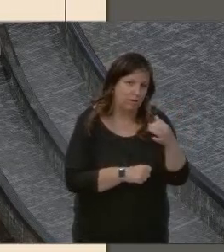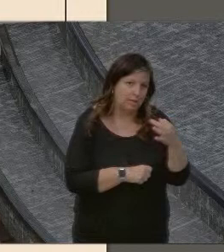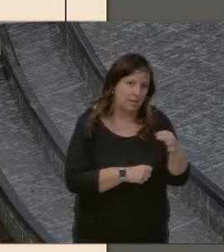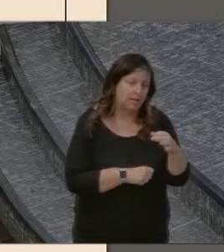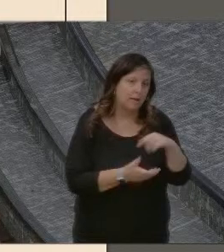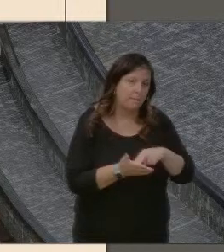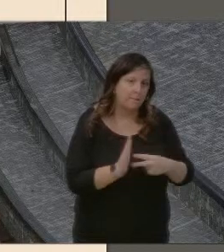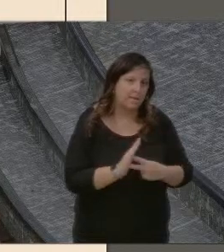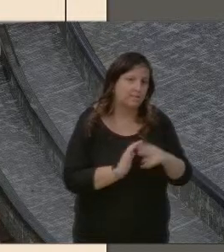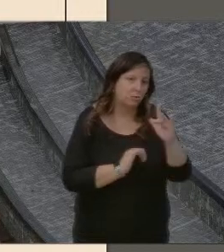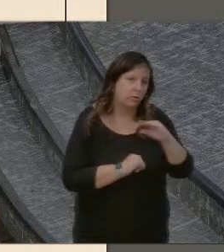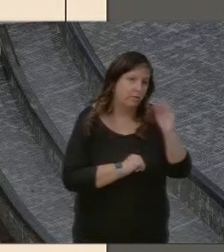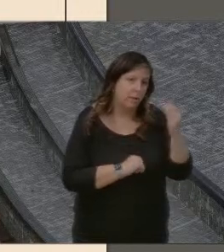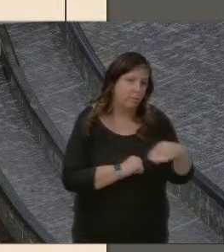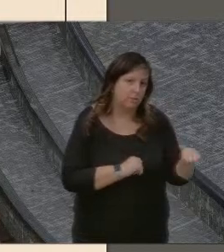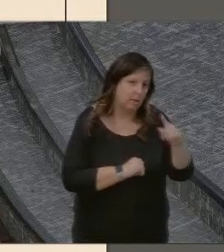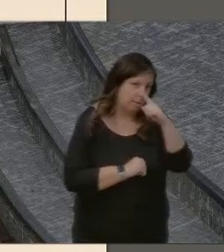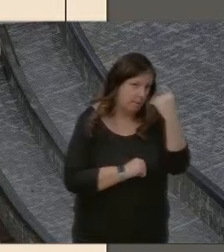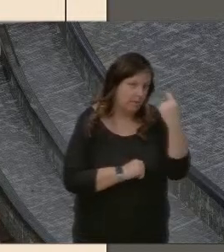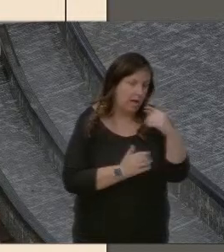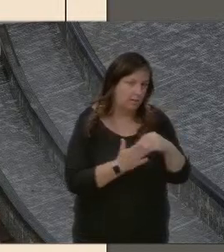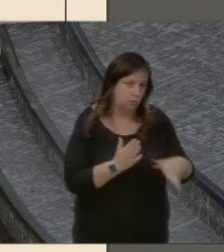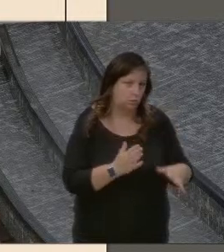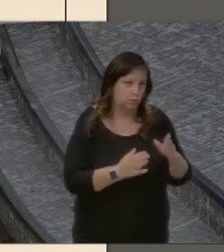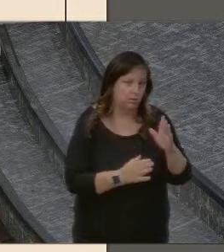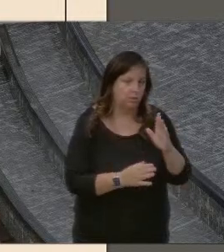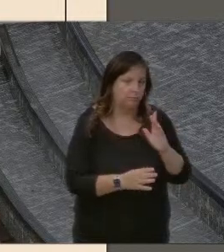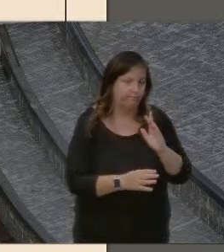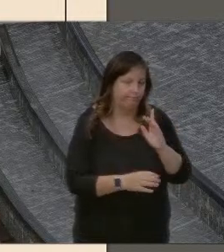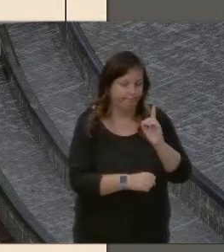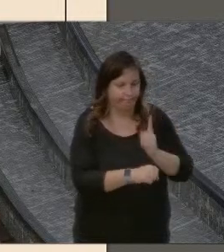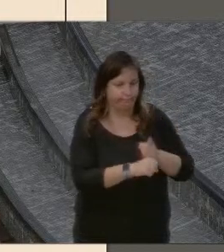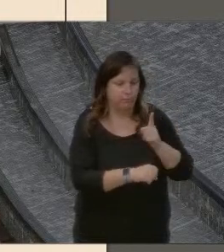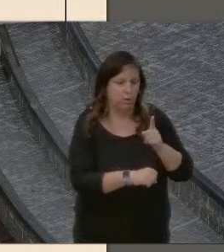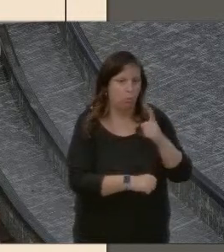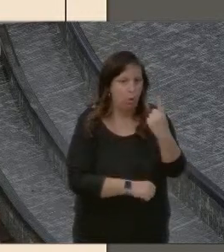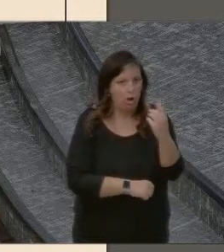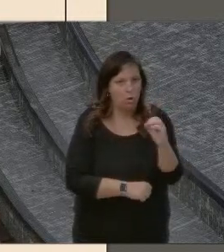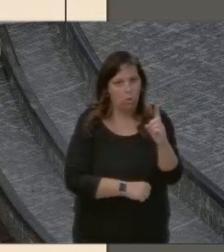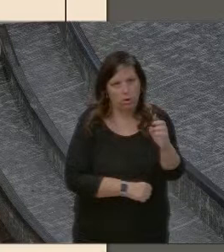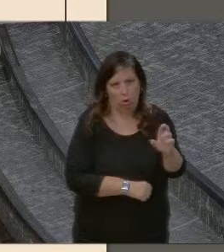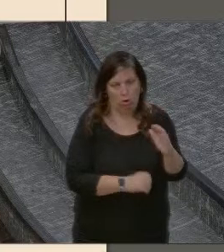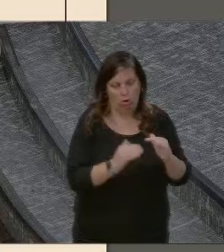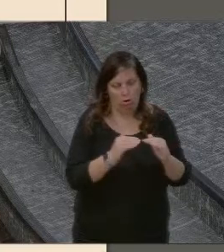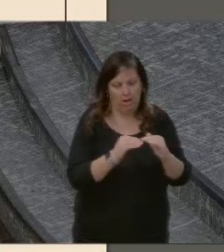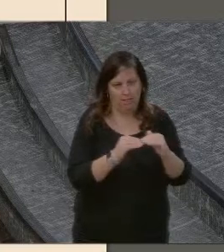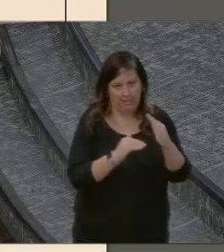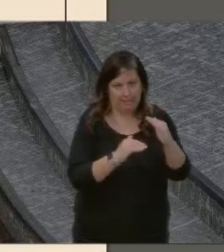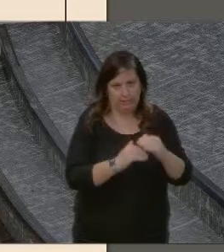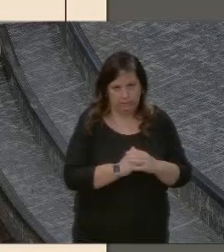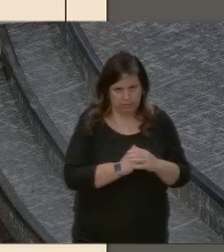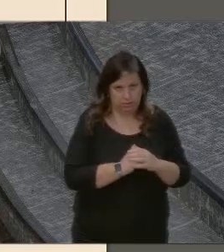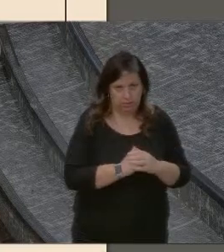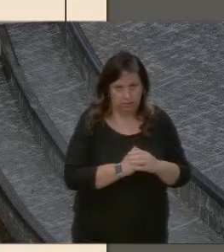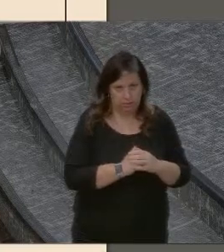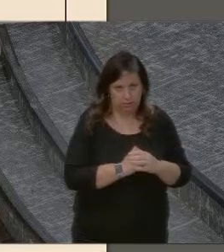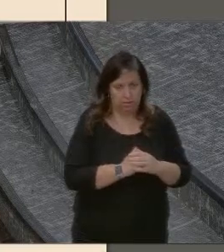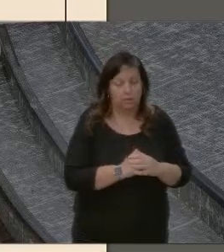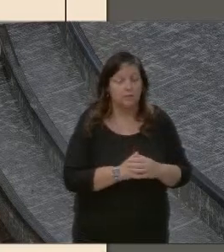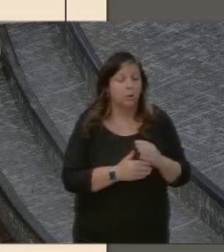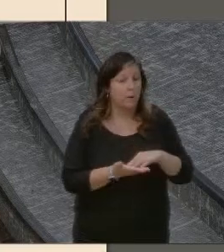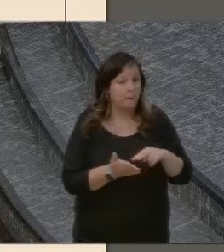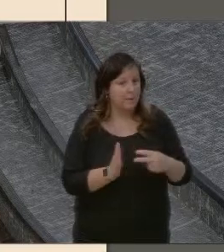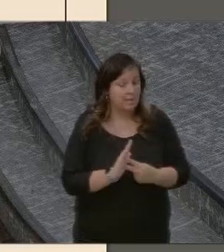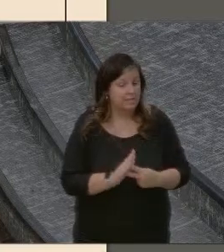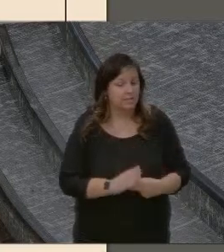students were receiving at least one ODR. So another way of saying that is at least one in 4 Black